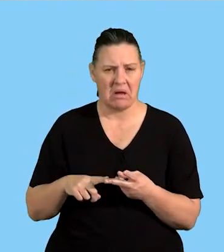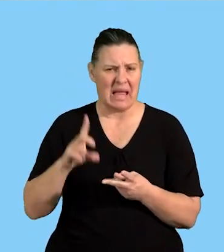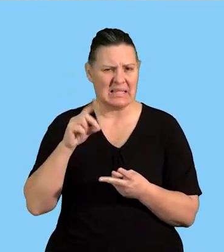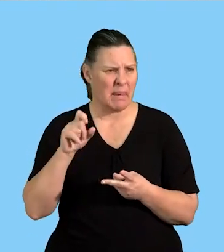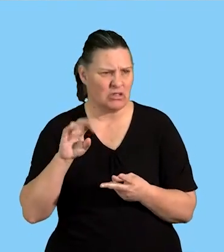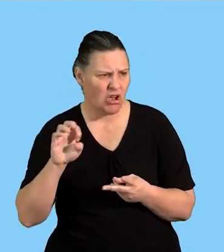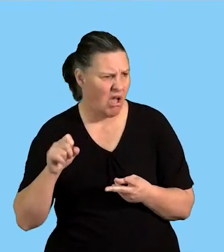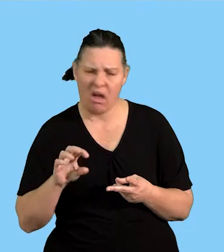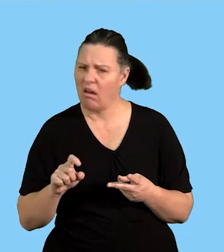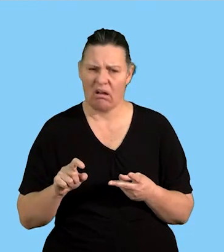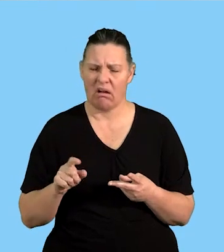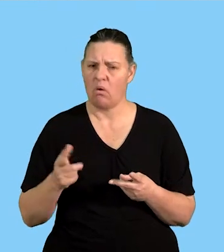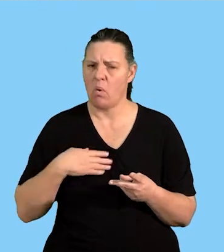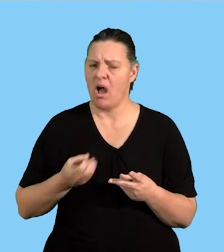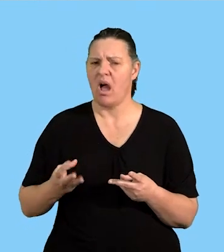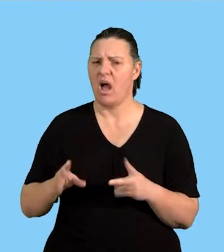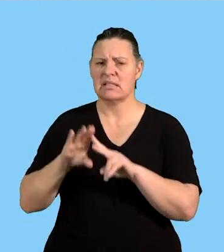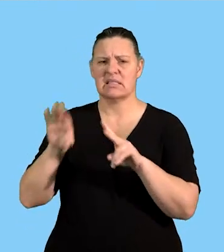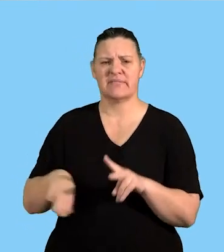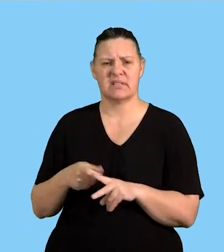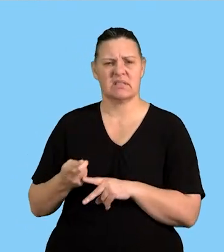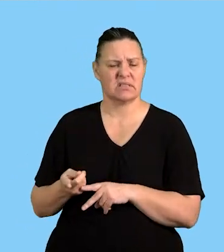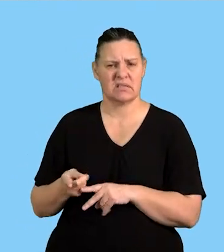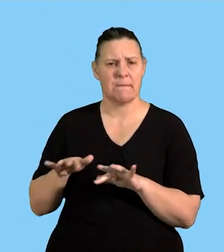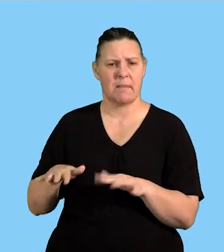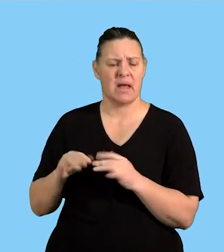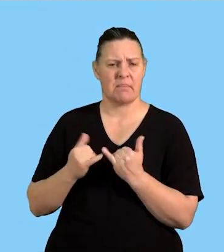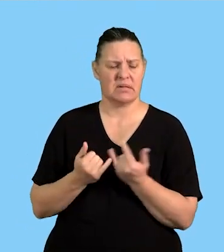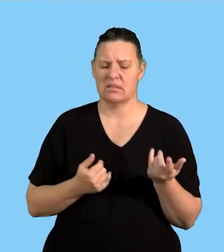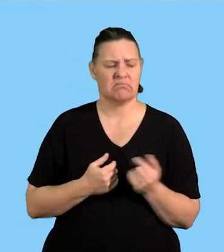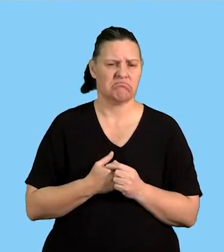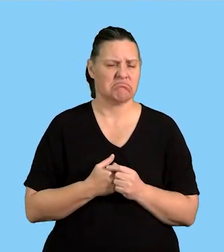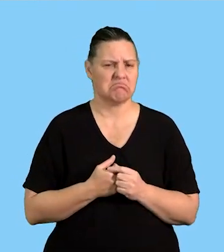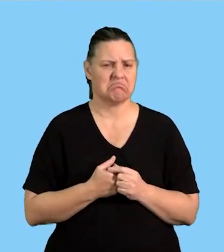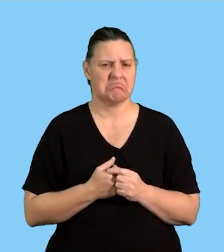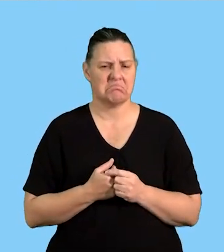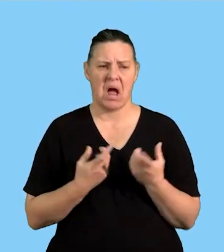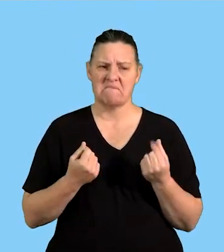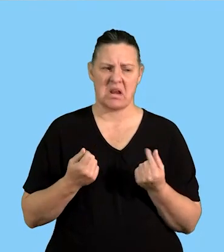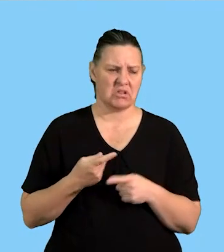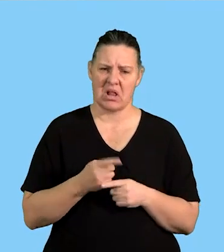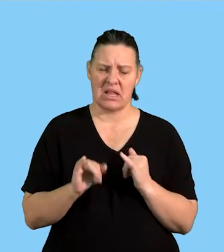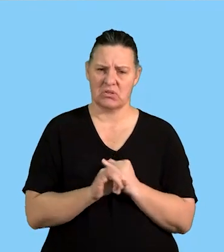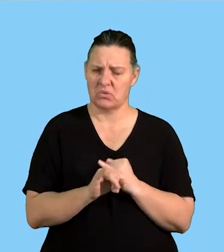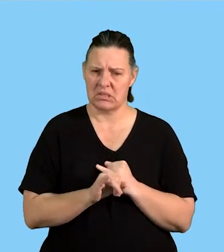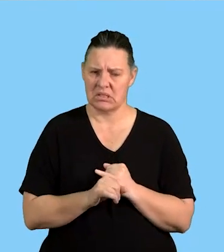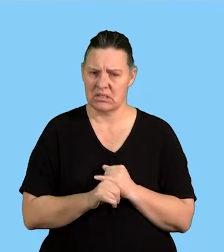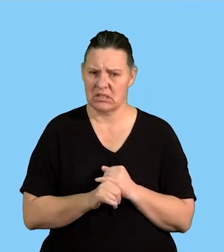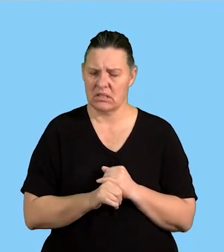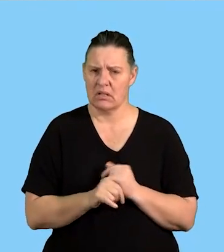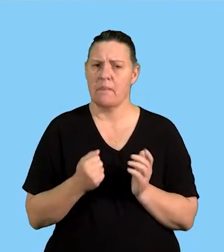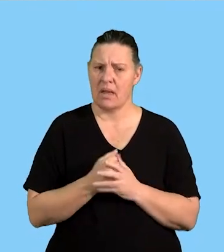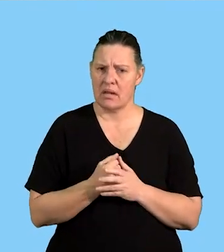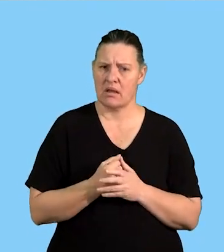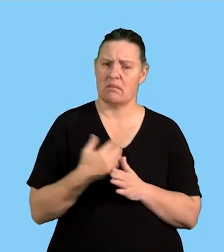No, it can't be, because with a debenture, we're talking about public companies, and public companies are not financial institutions. They are companies